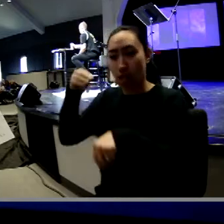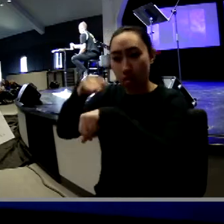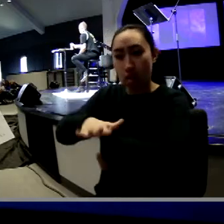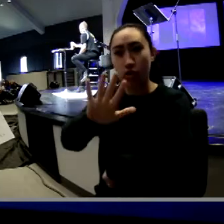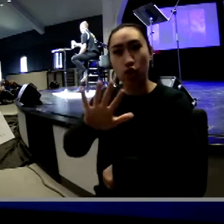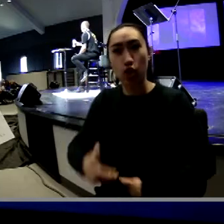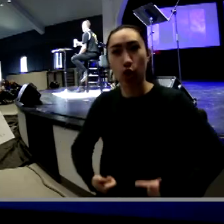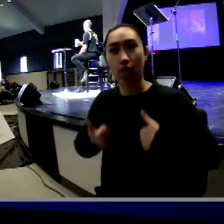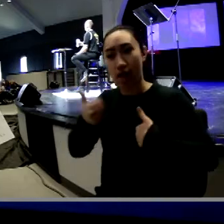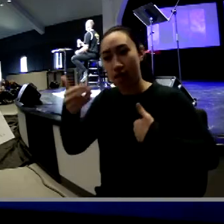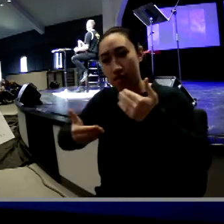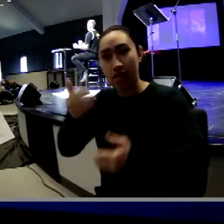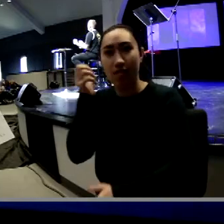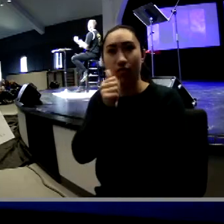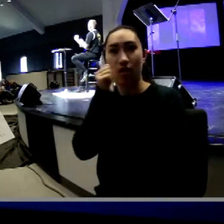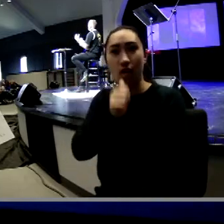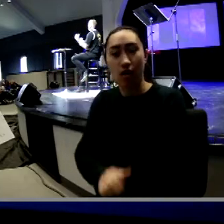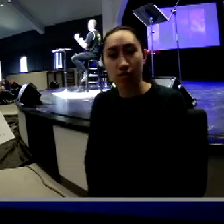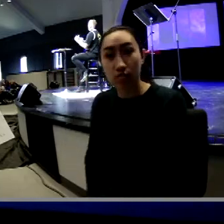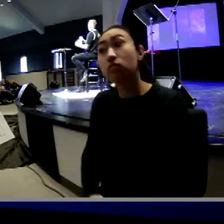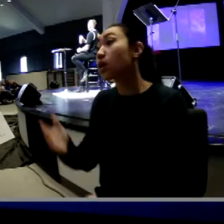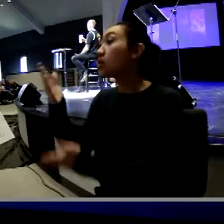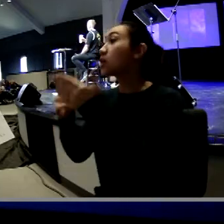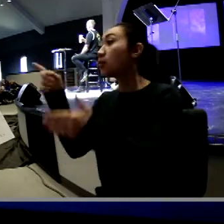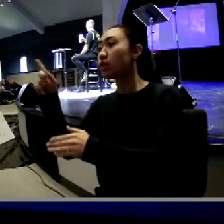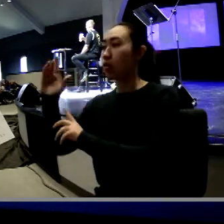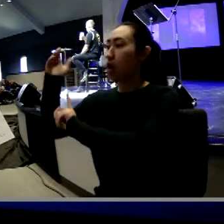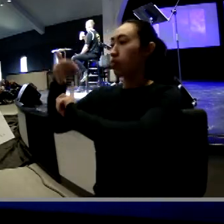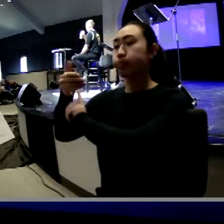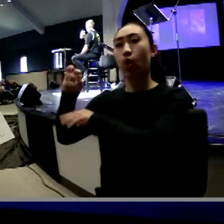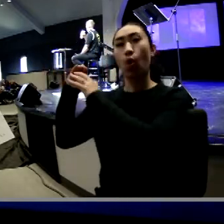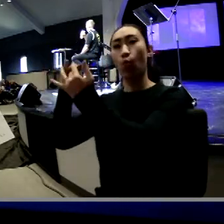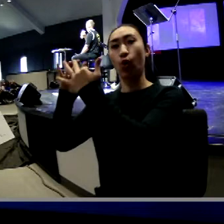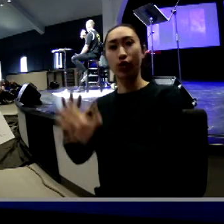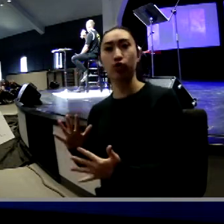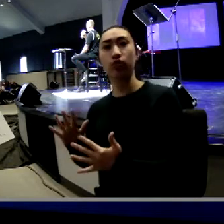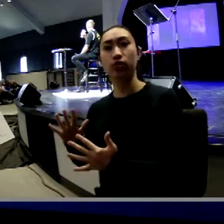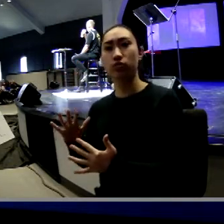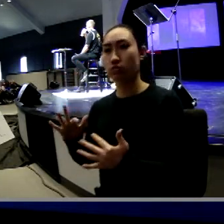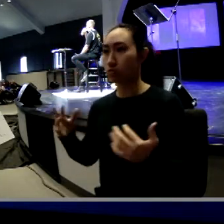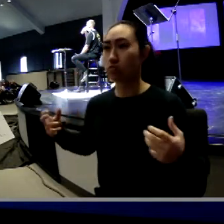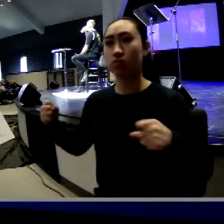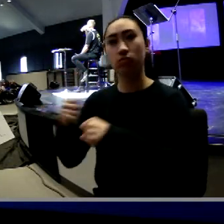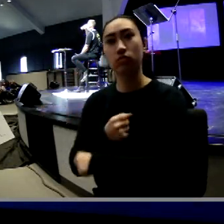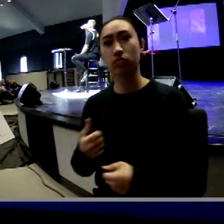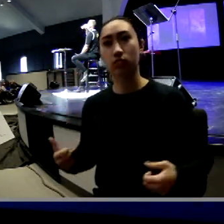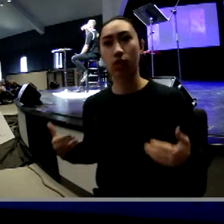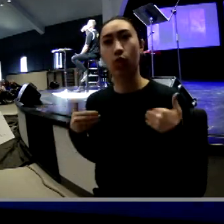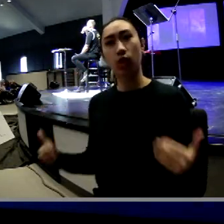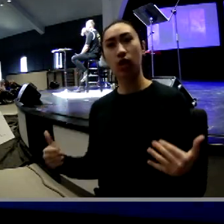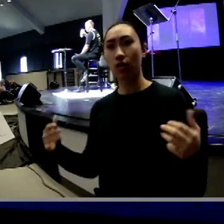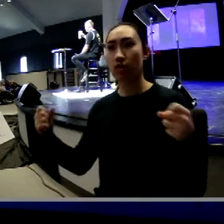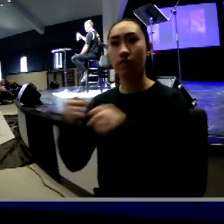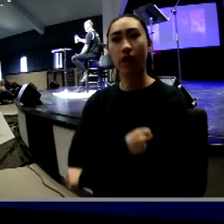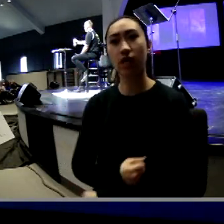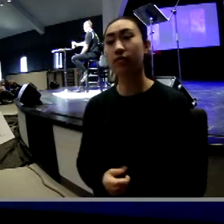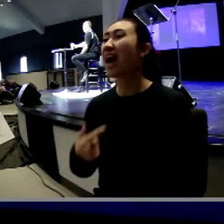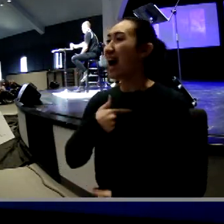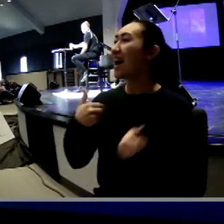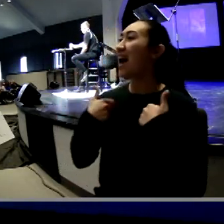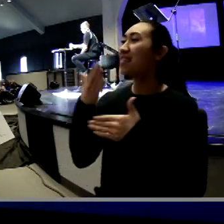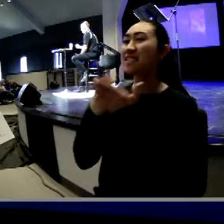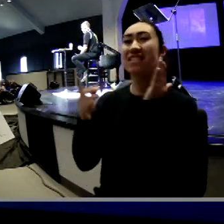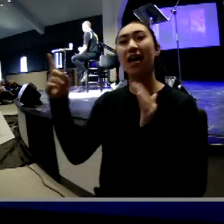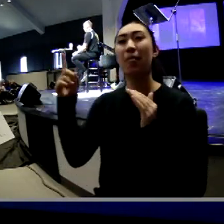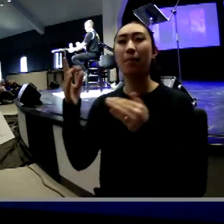are warriors. You got a worthy battle to fight. I got a couple maintenance guys, Ben and John, that have